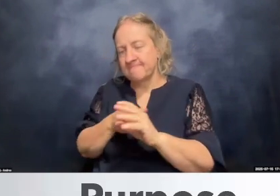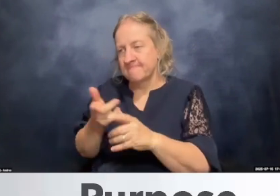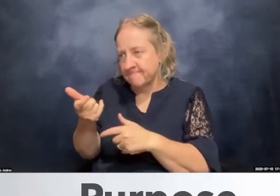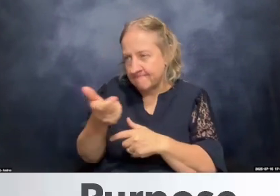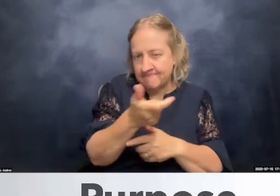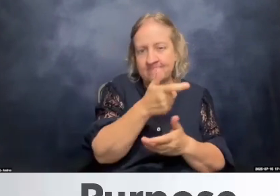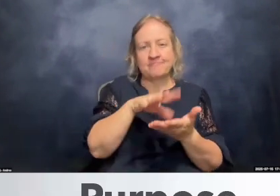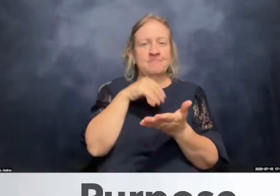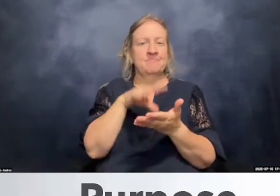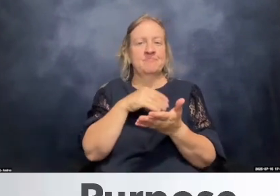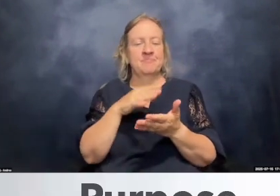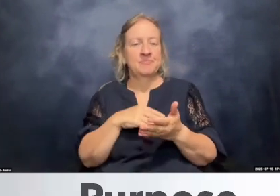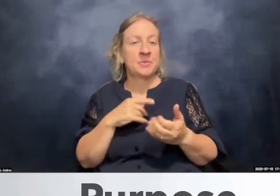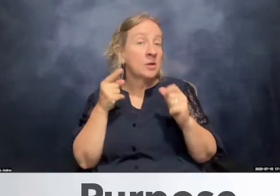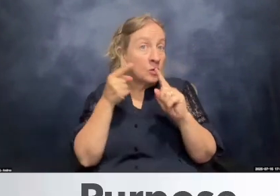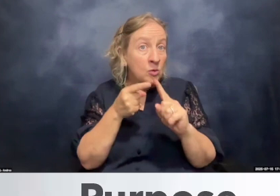1, visit